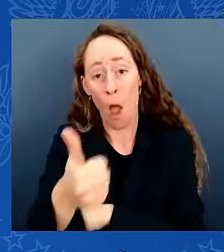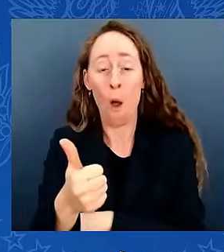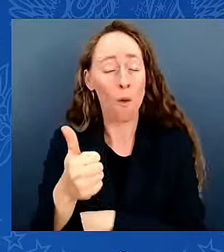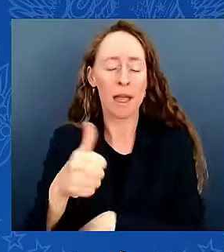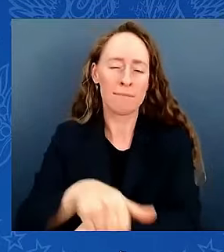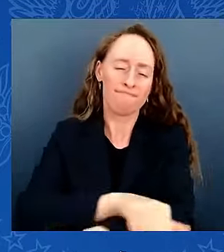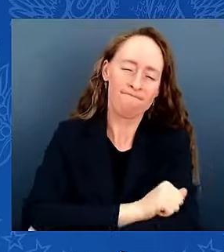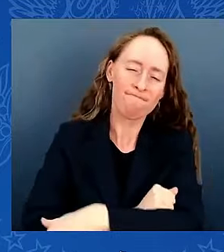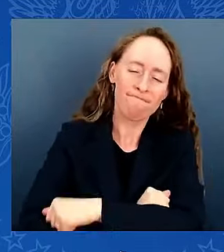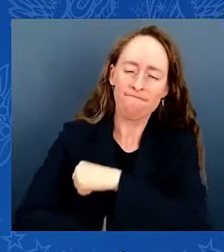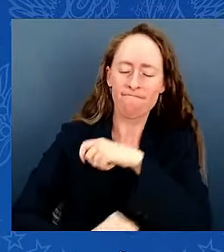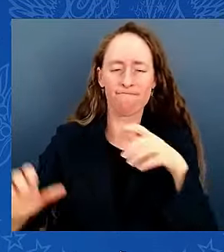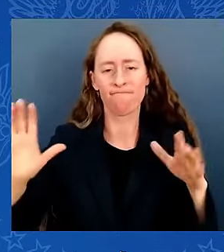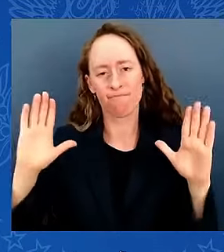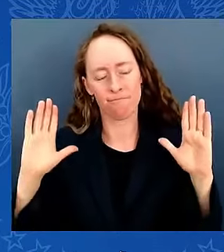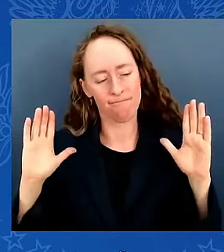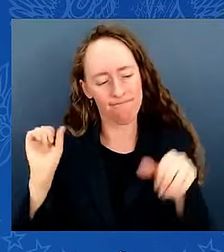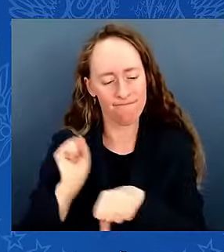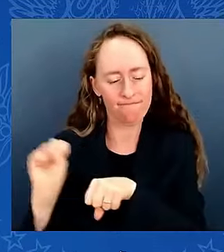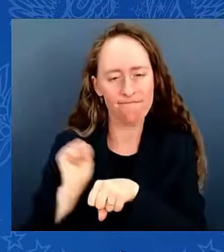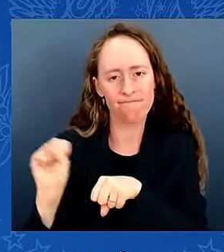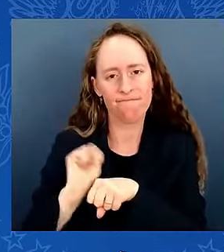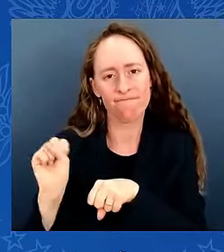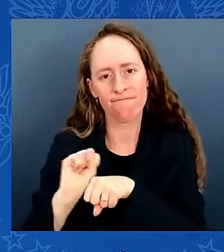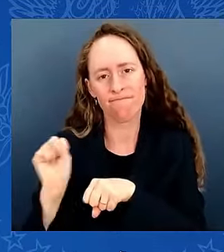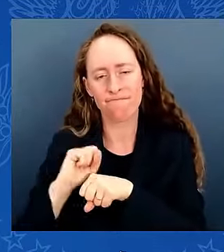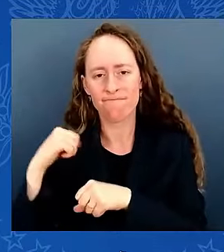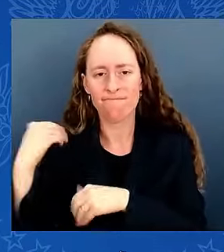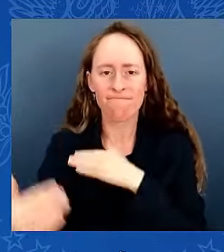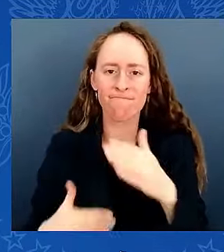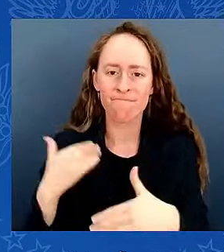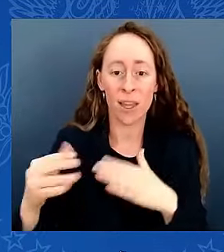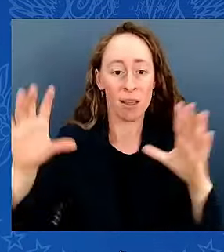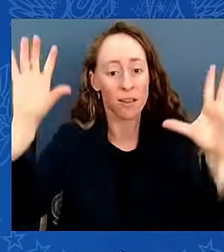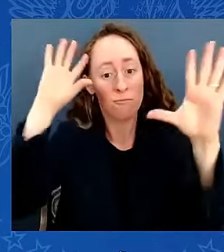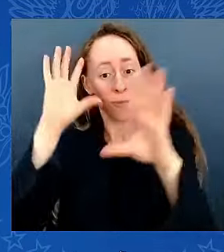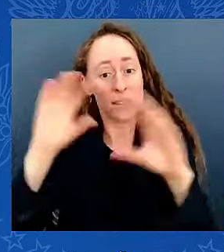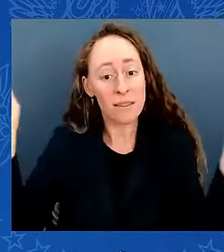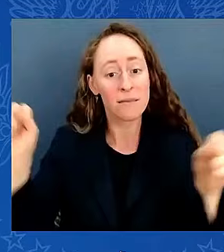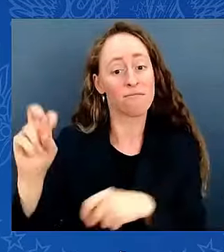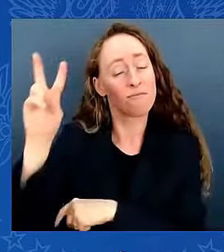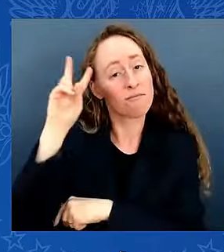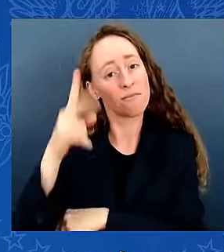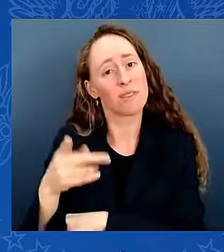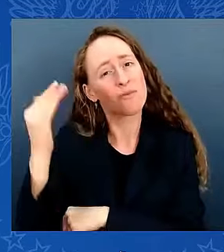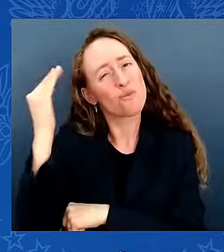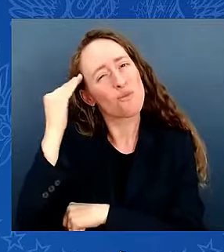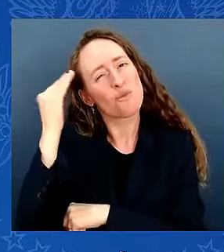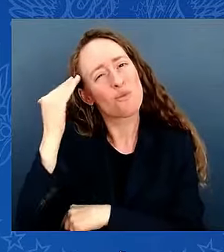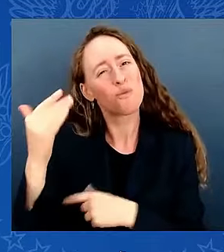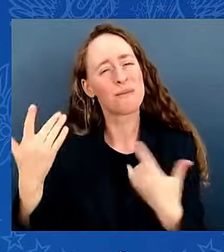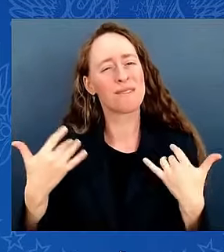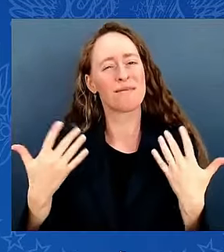president and the president knows this, there is more work to be done.